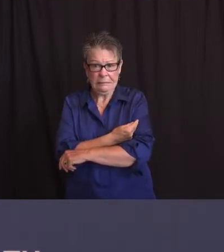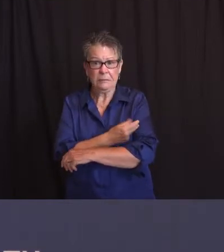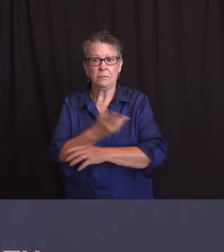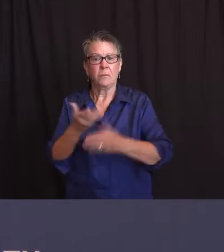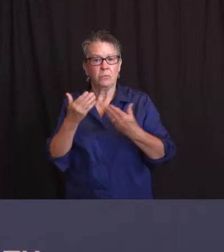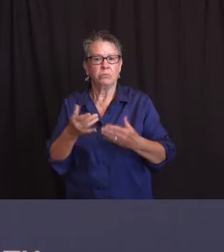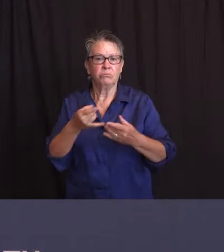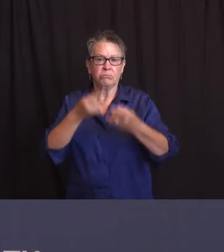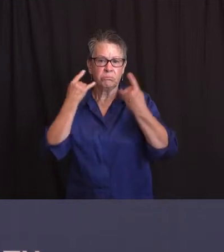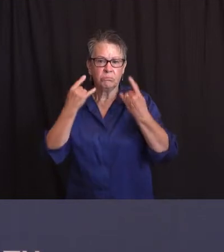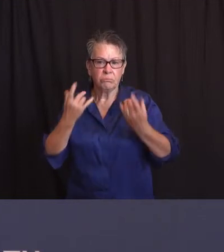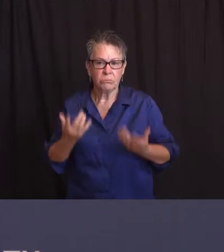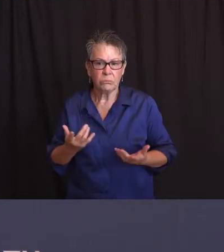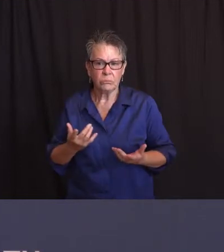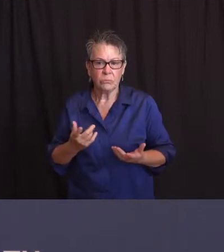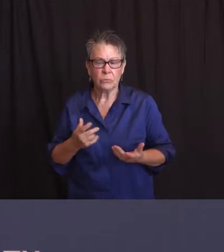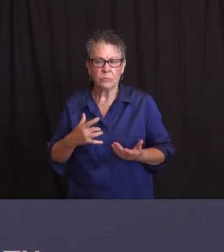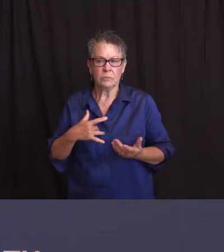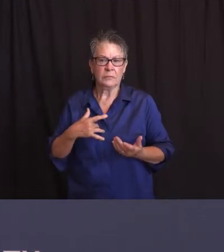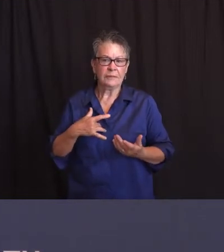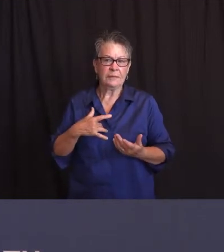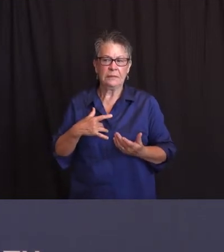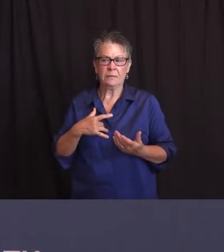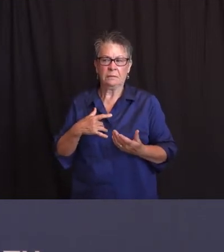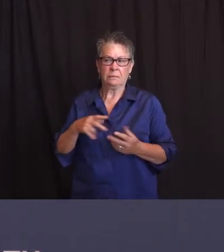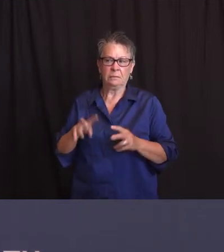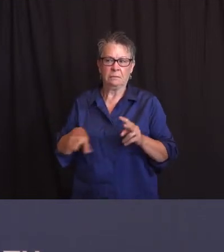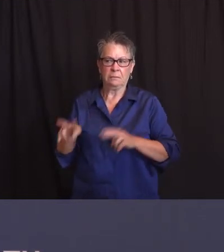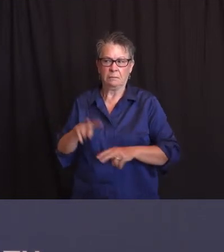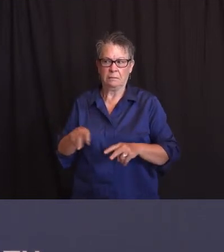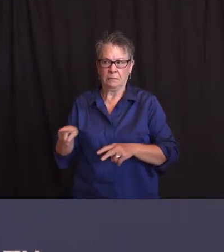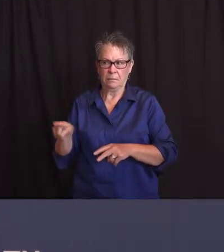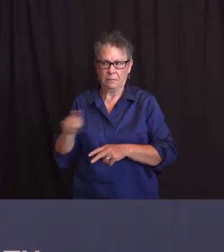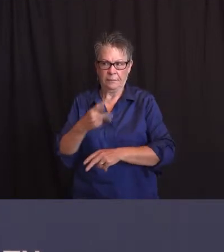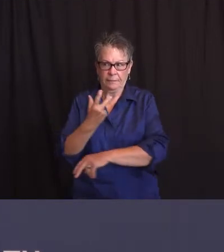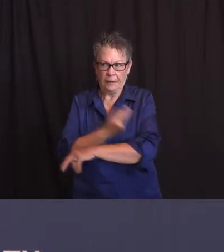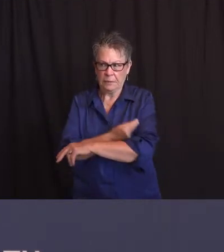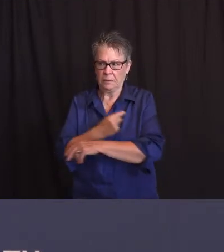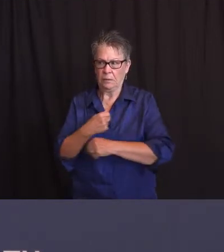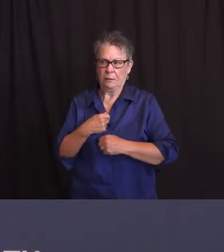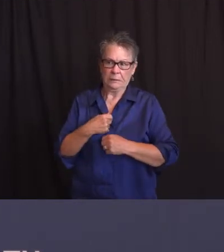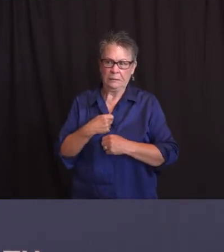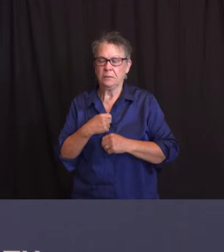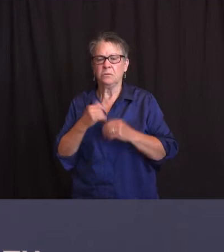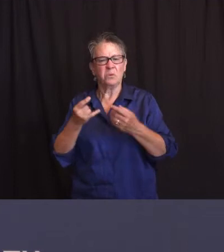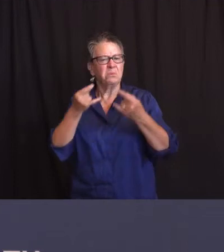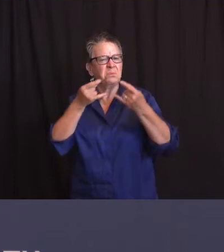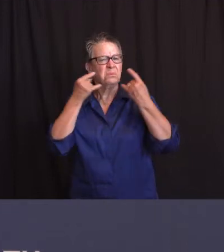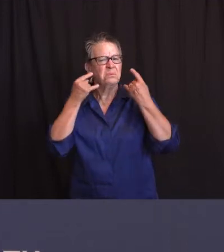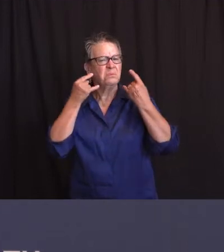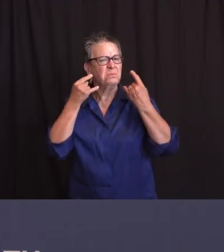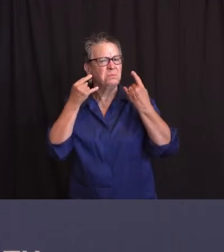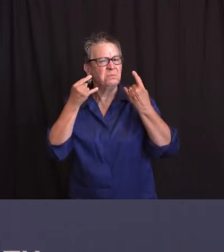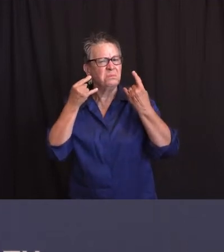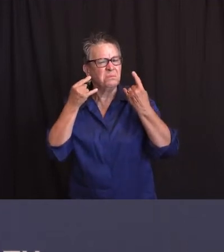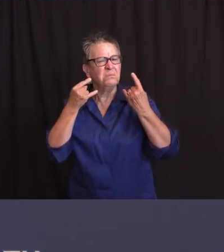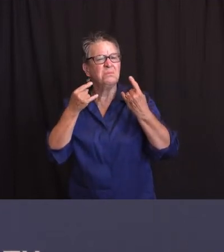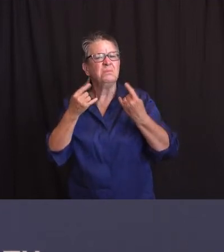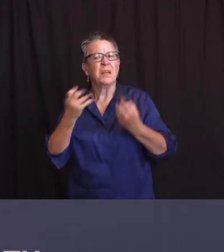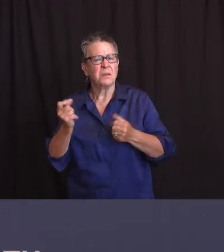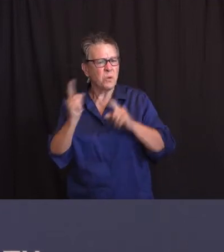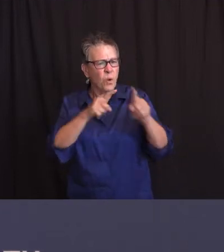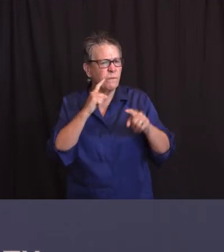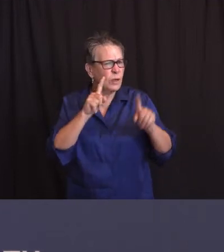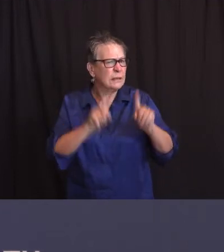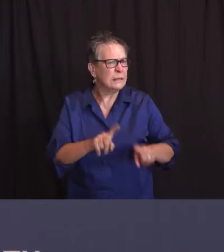we shouldn't hold it against you. But if you haven't and you want to check it out, get tested. I'm doing a lot more in-person stuff. I'll give you my